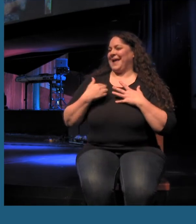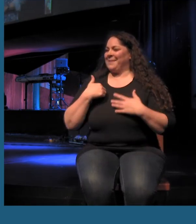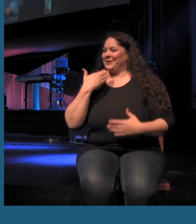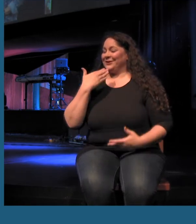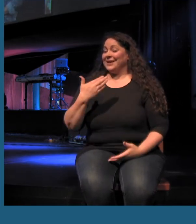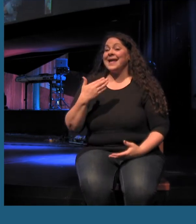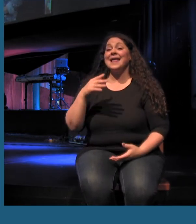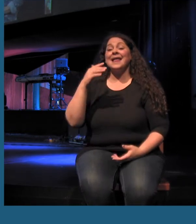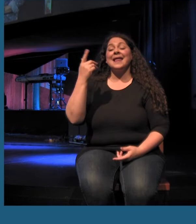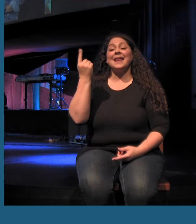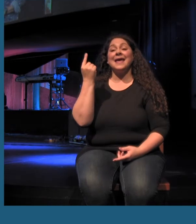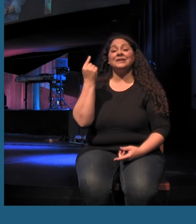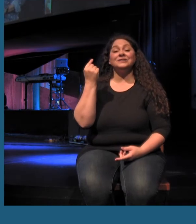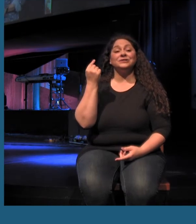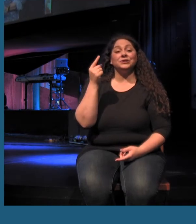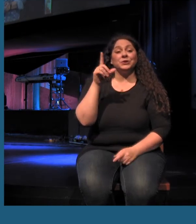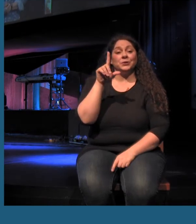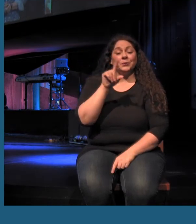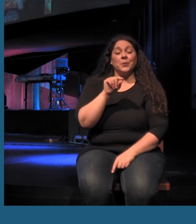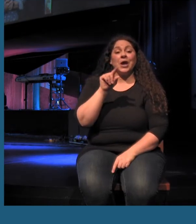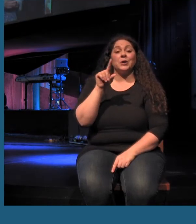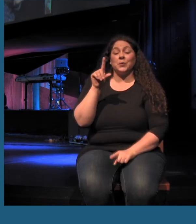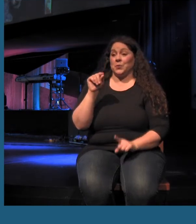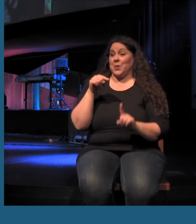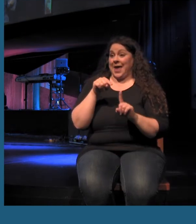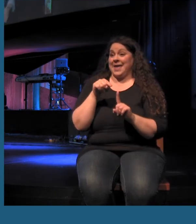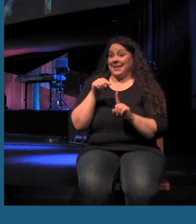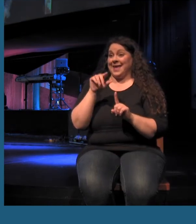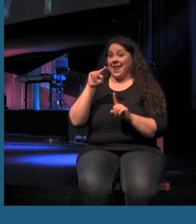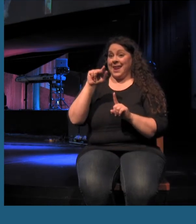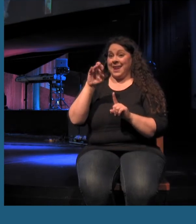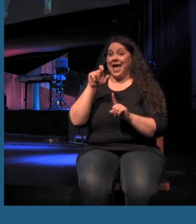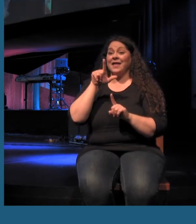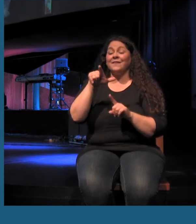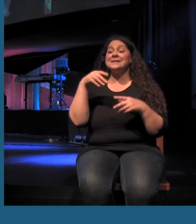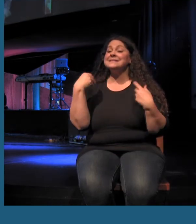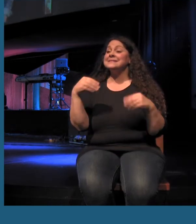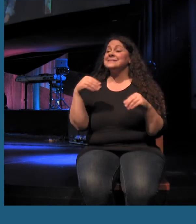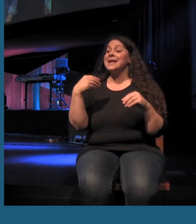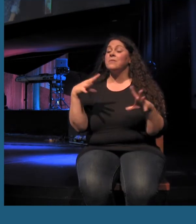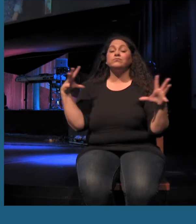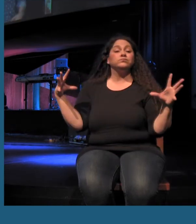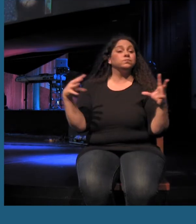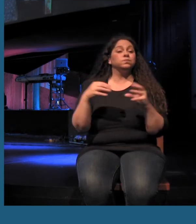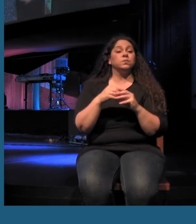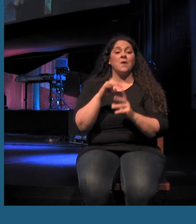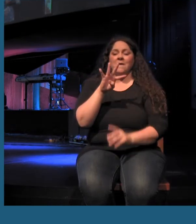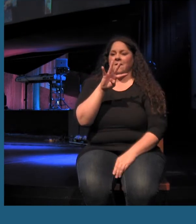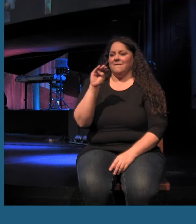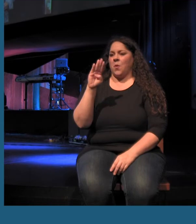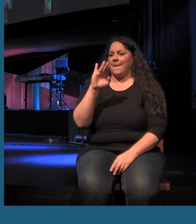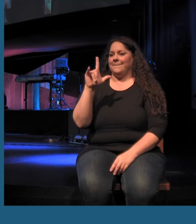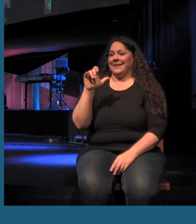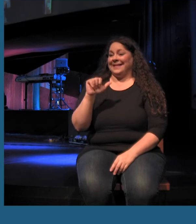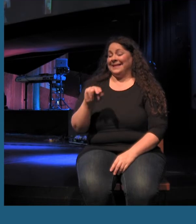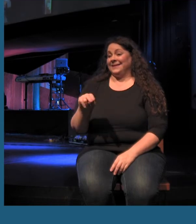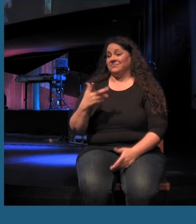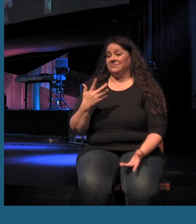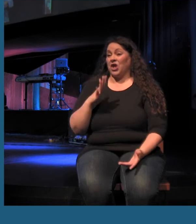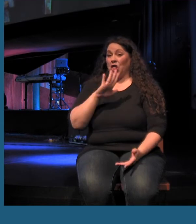in 2020, their sales were right around $40 billion. So it must be